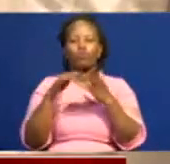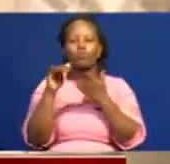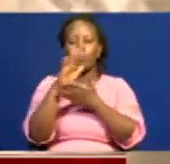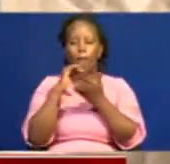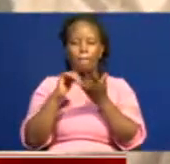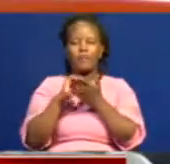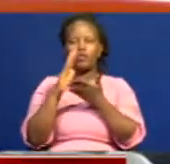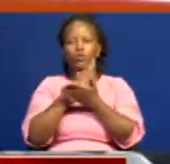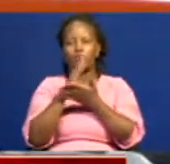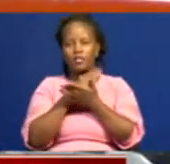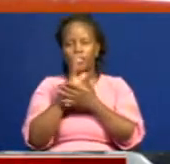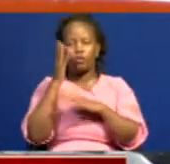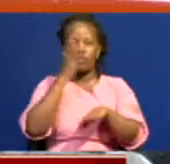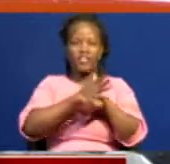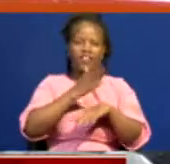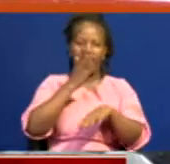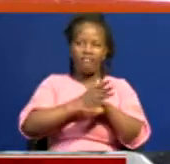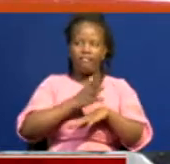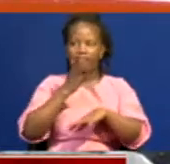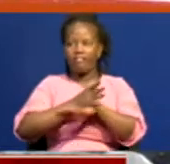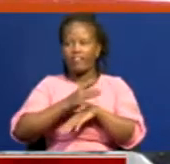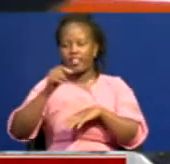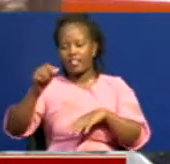fake seeds.